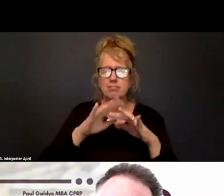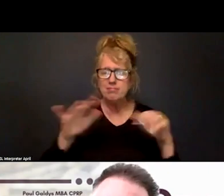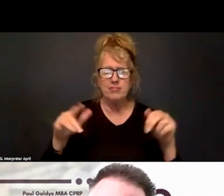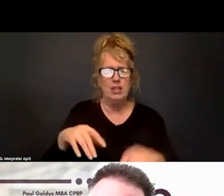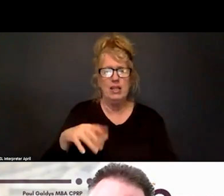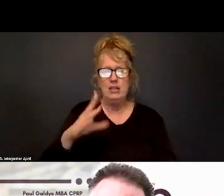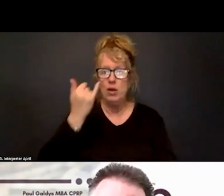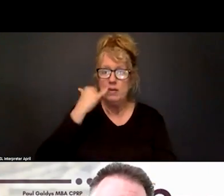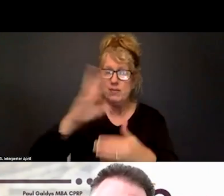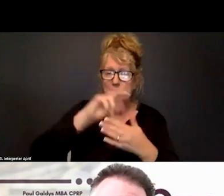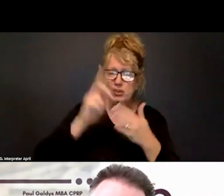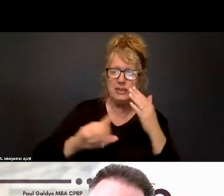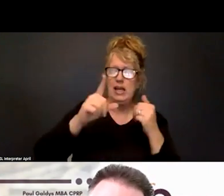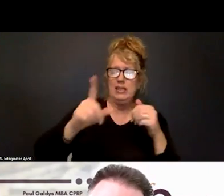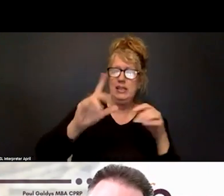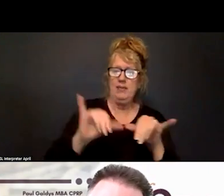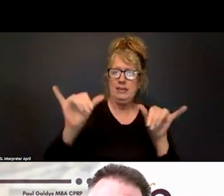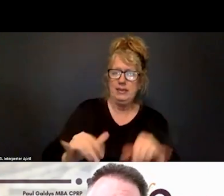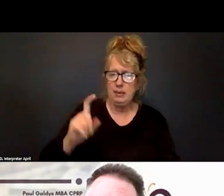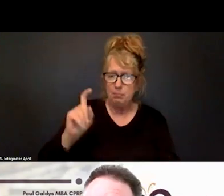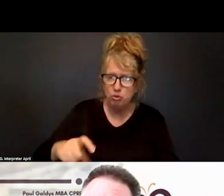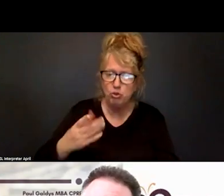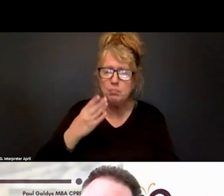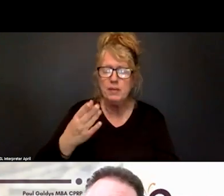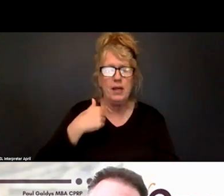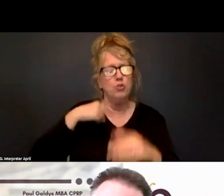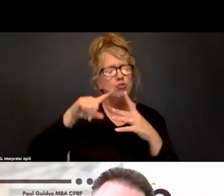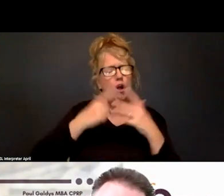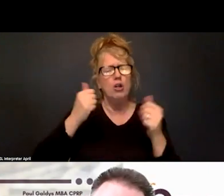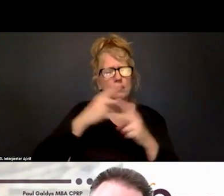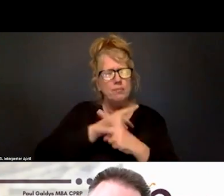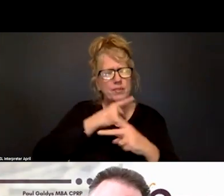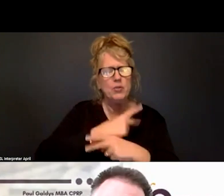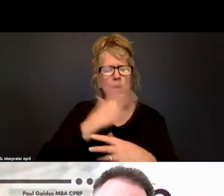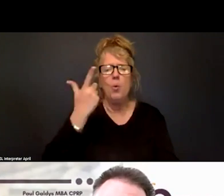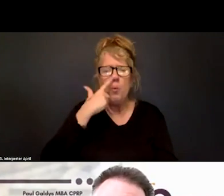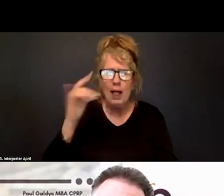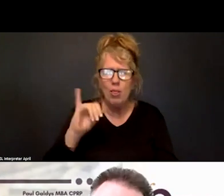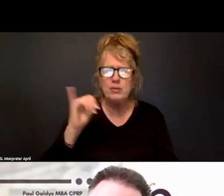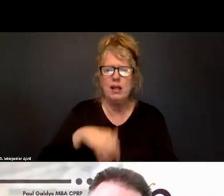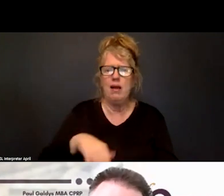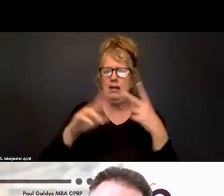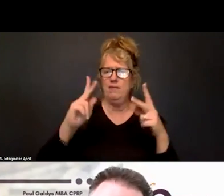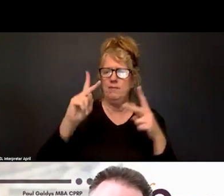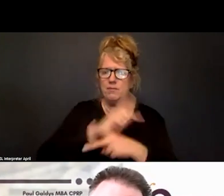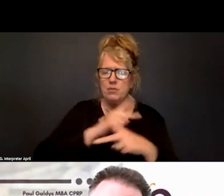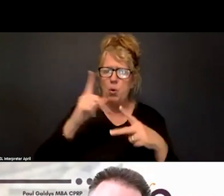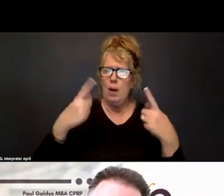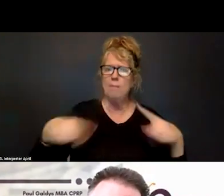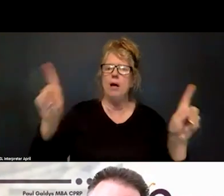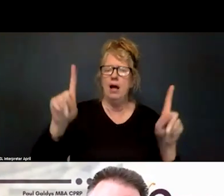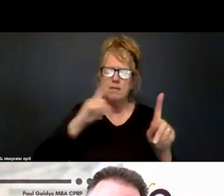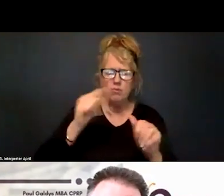you're designing a system, everyone should be at the table. You should start figuring out what this looks like. You figure out what works for everybody. And I